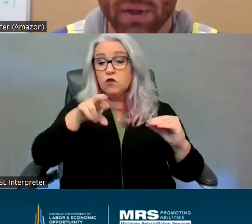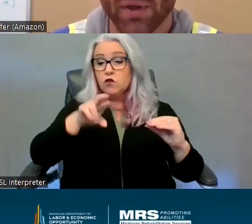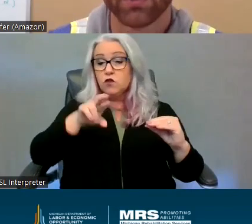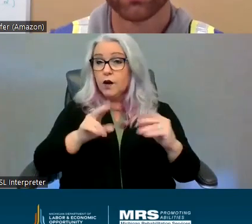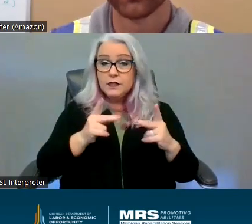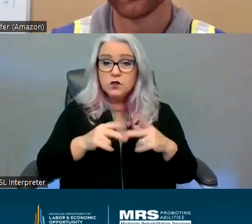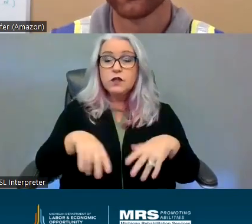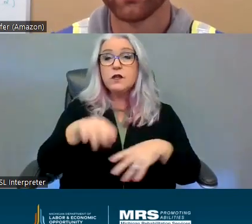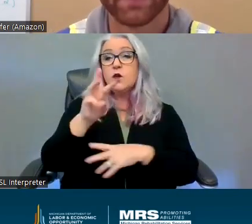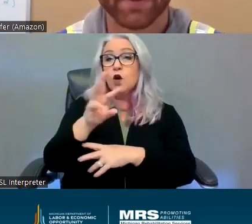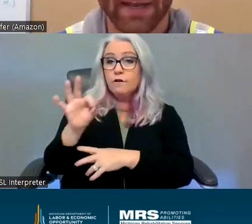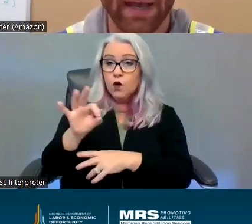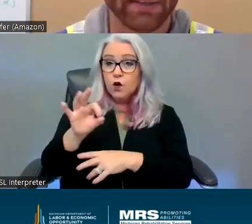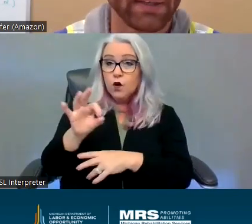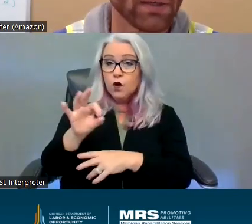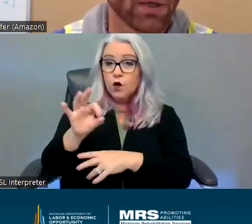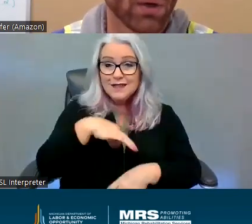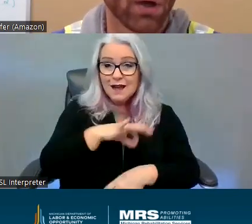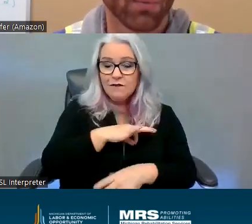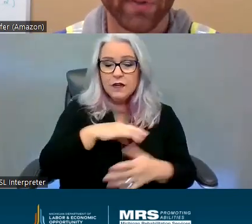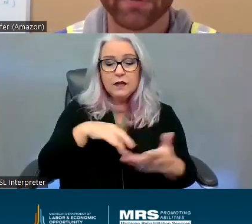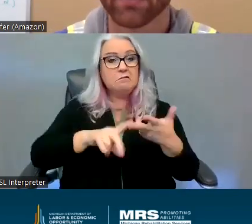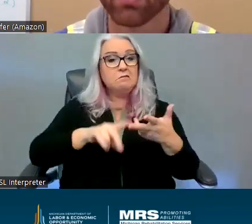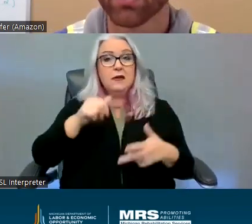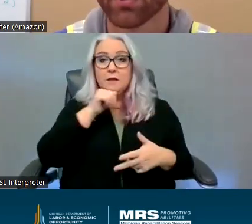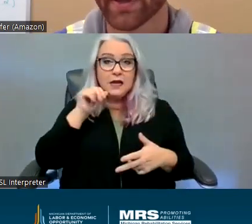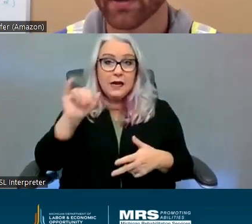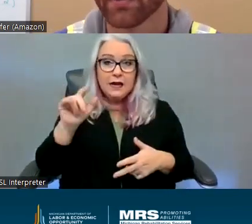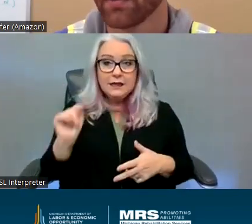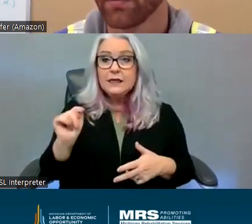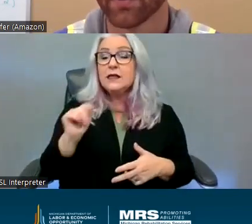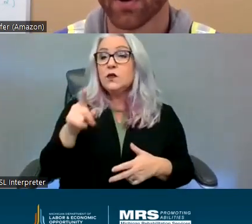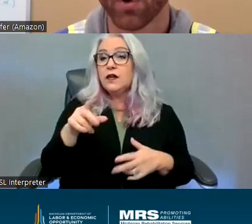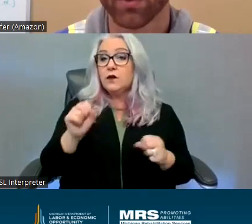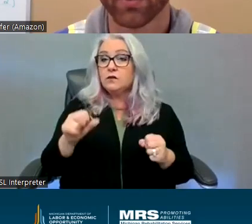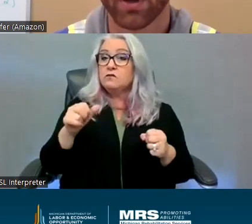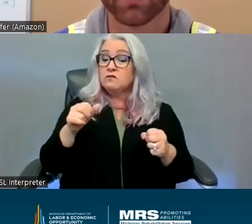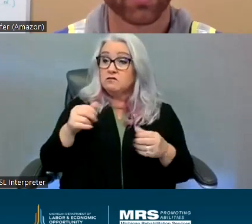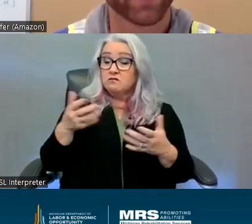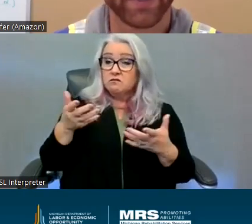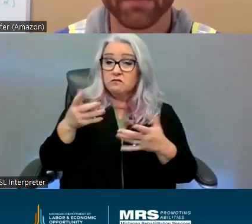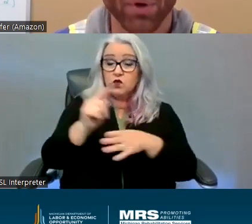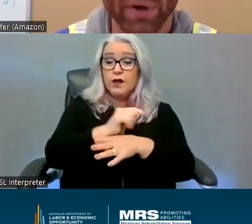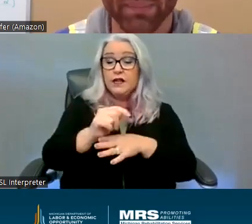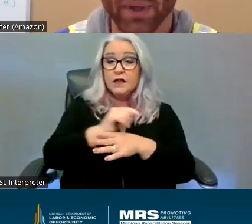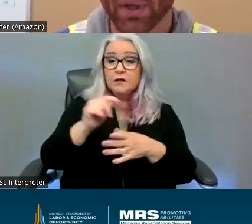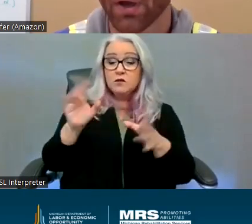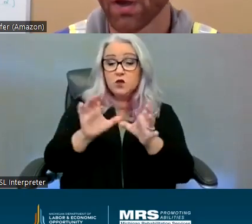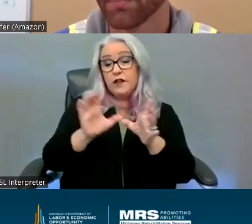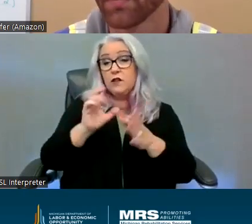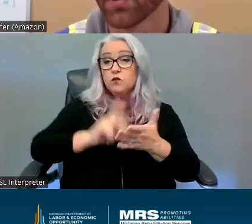staffing, you can move into Amazon IT, where they set you through like their own certification